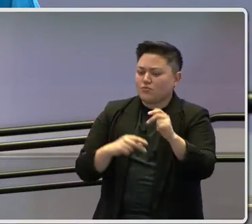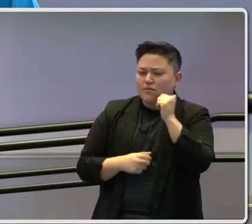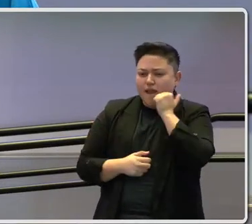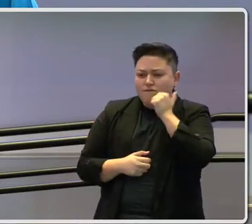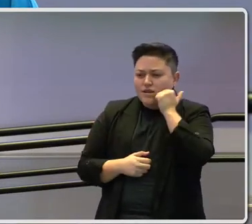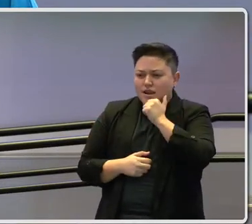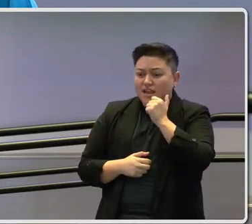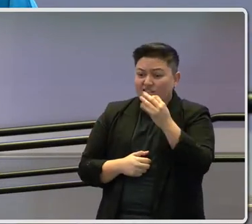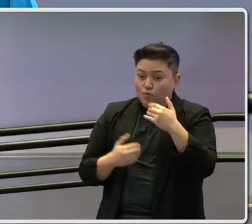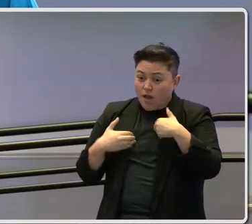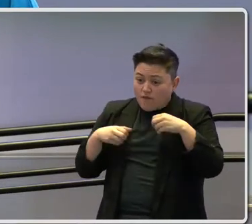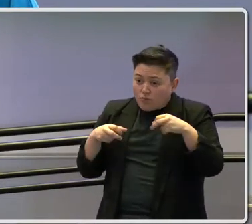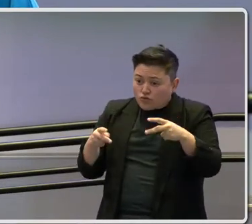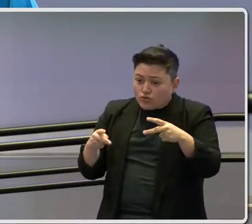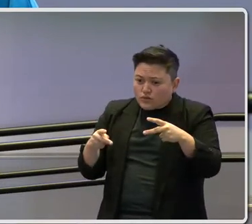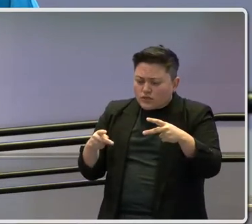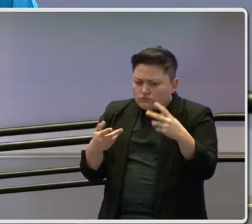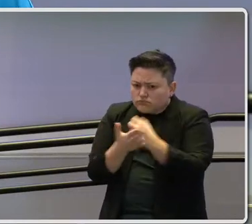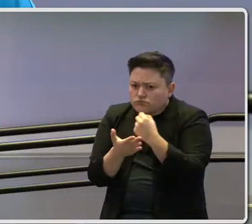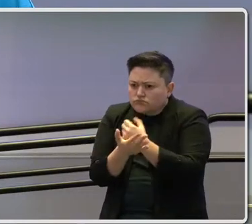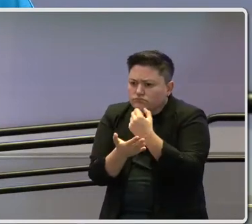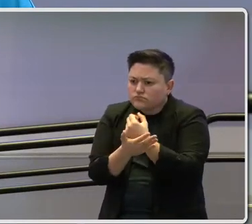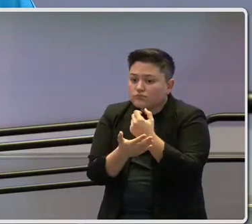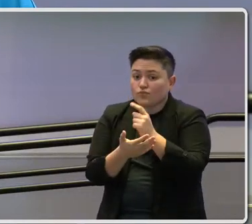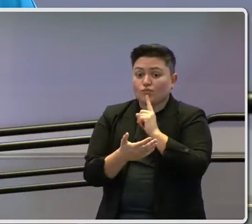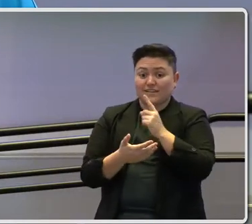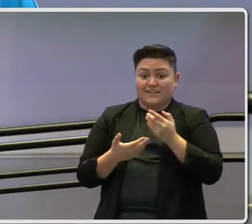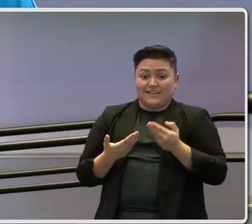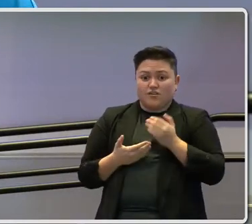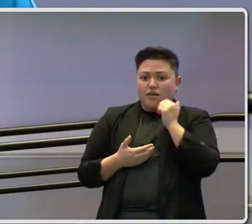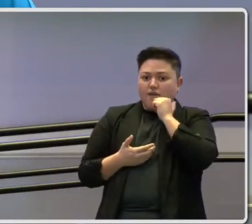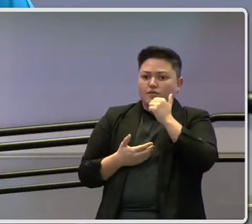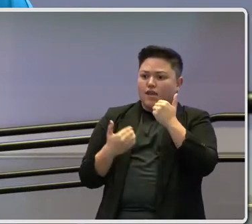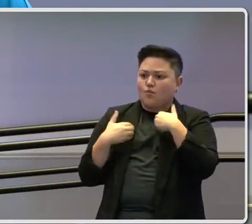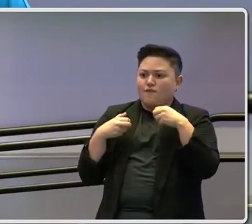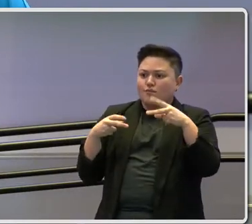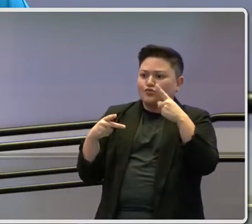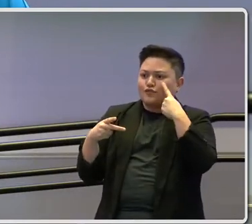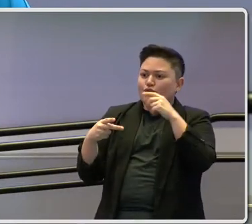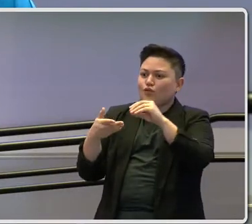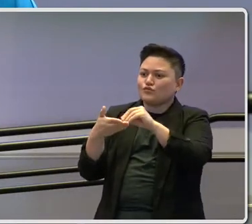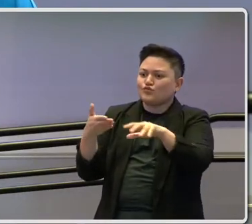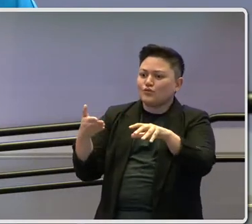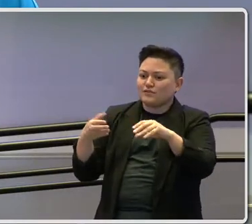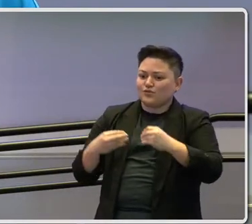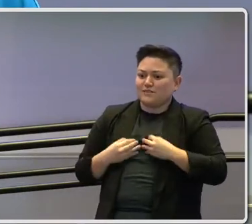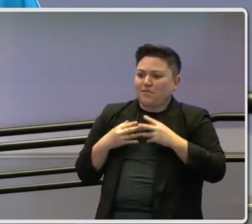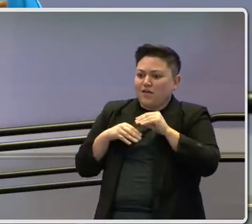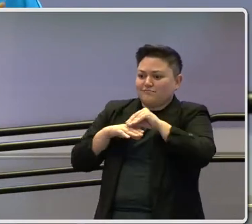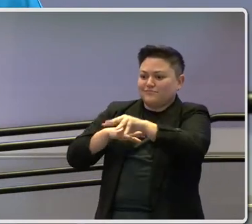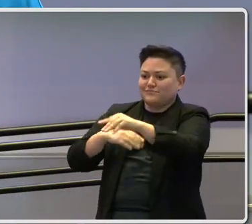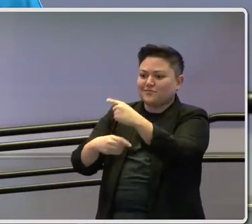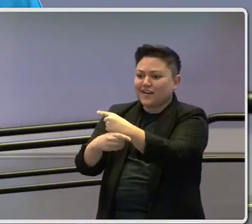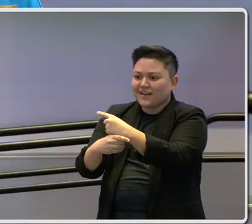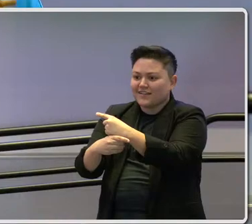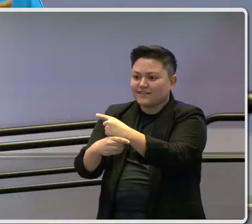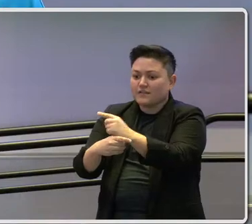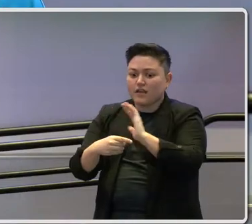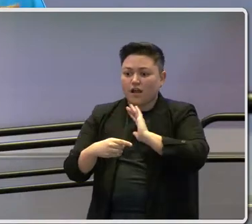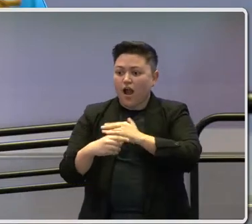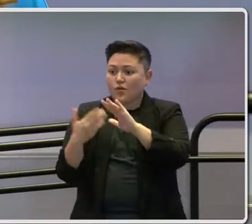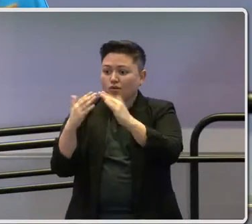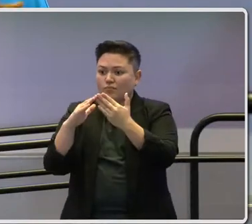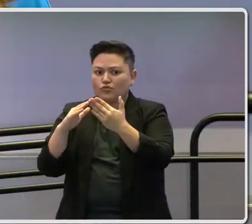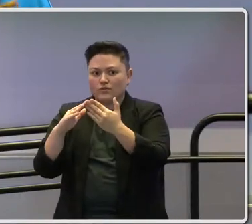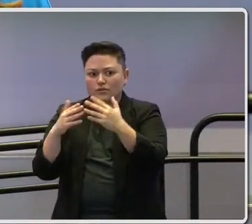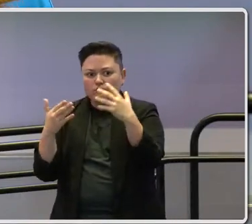day we have the opportunity to inspire our students and inspire our community because we resemble